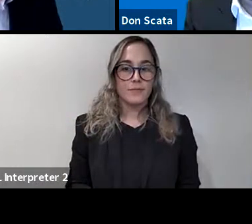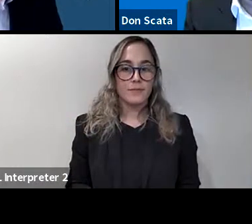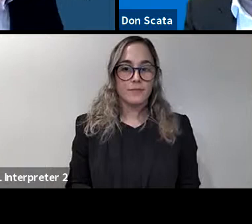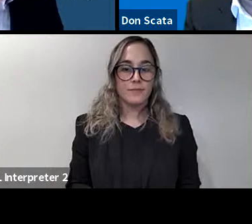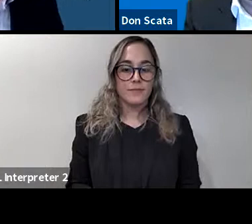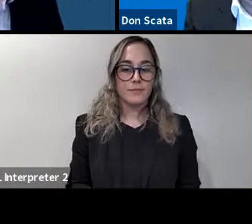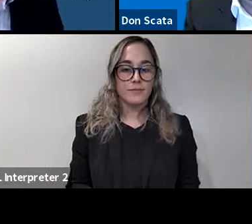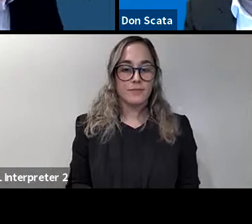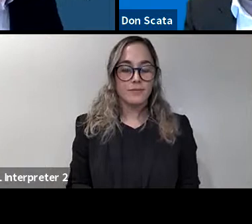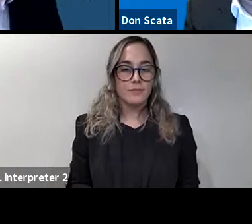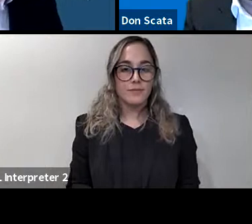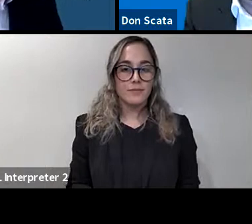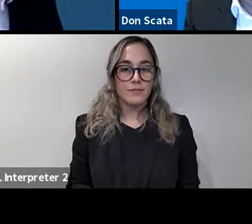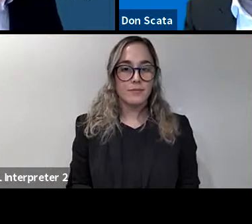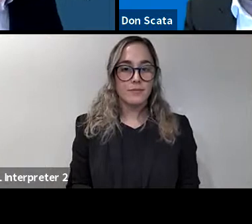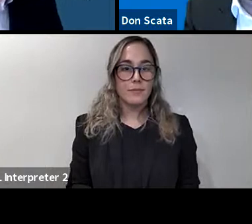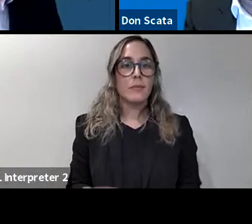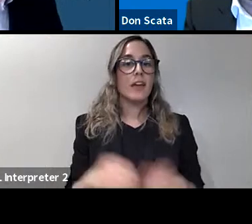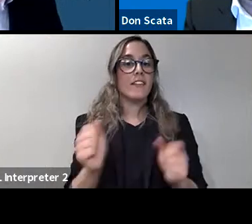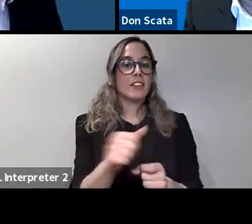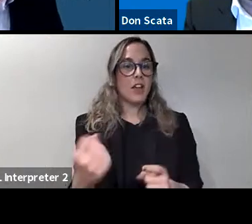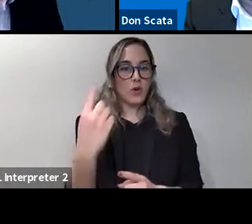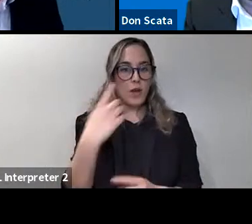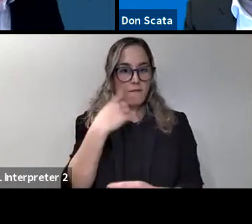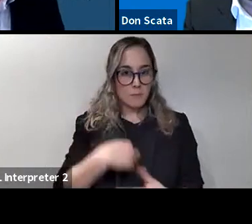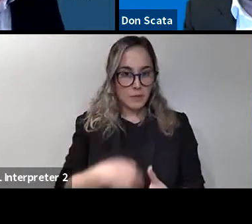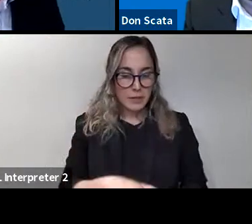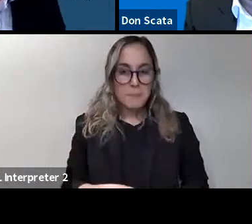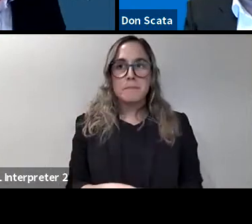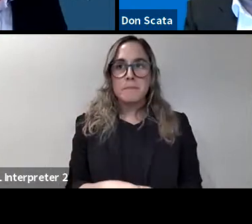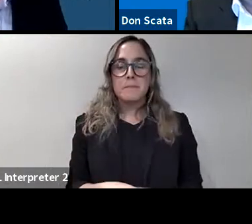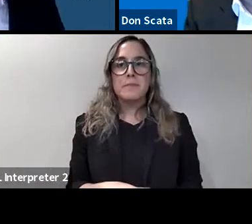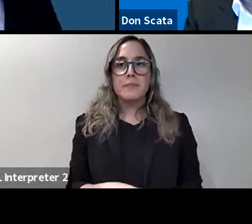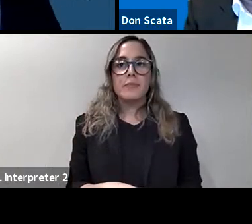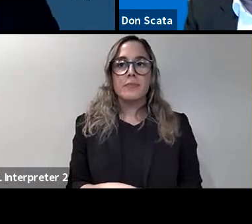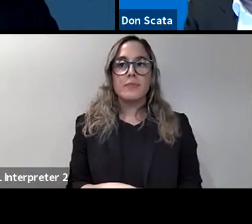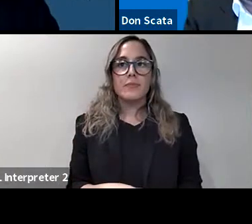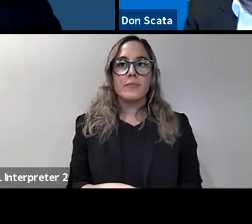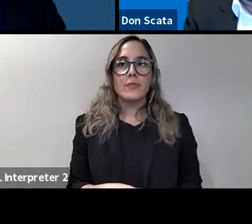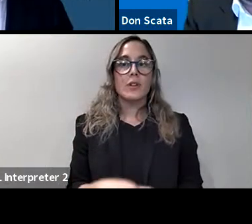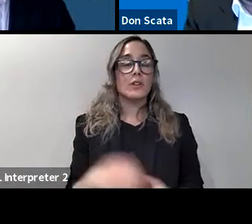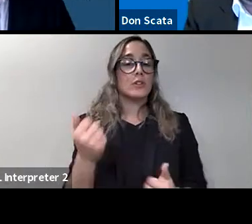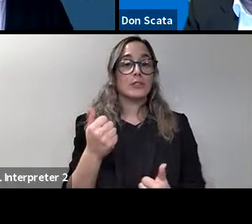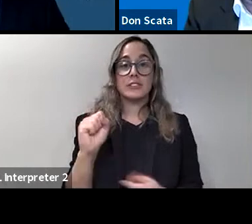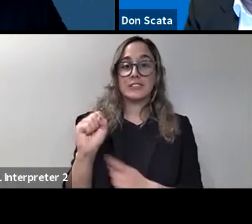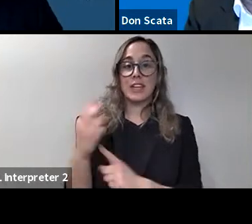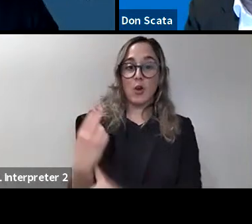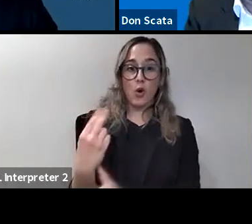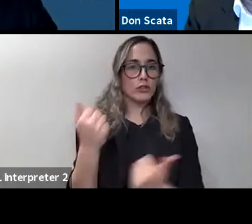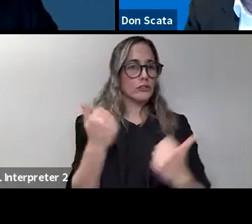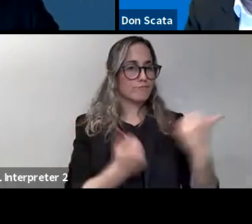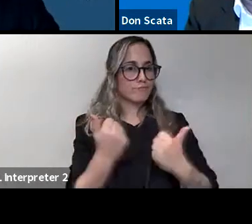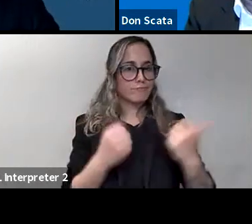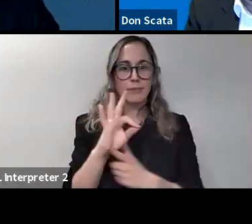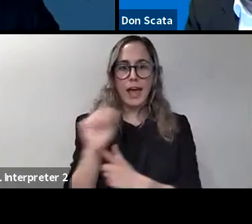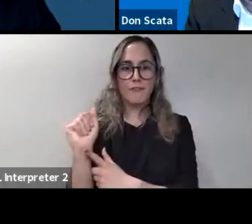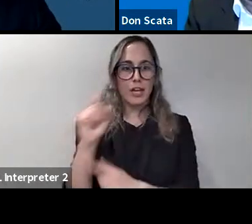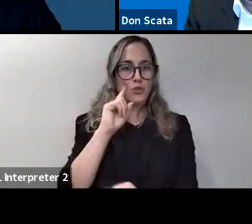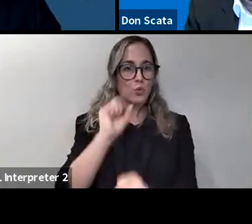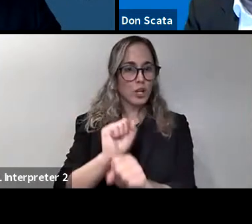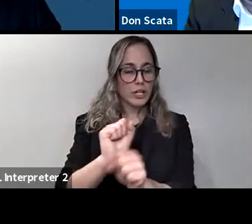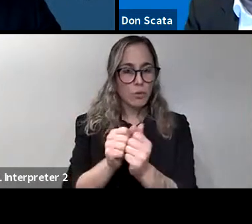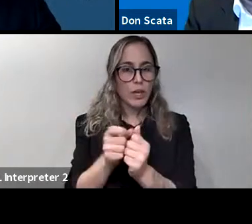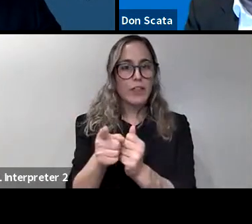Okay, I've got another one for me. Which stakeholders is the FAA working with to